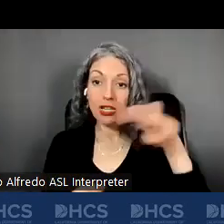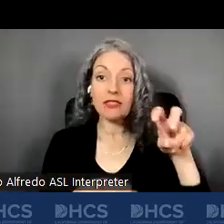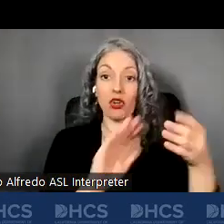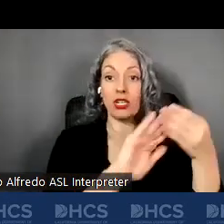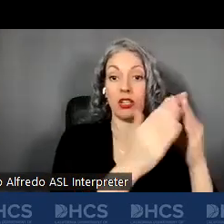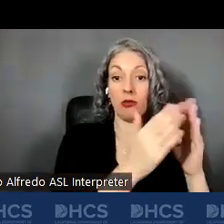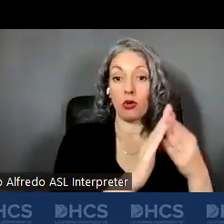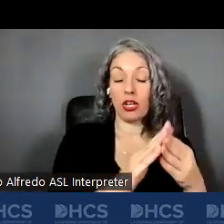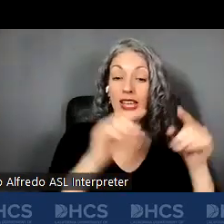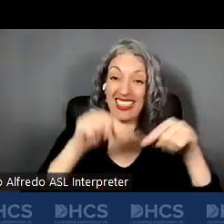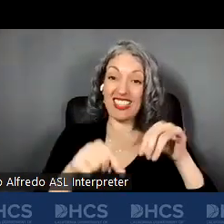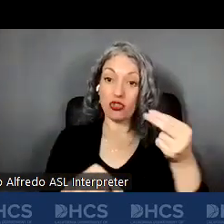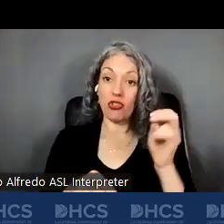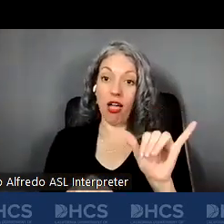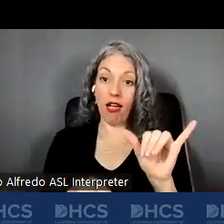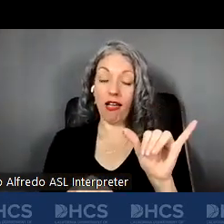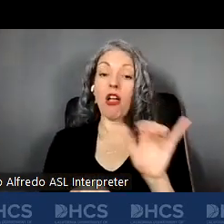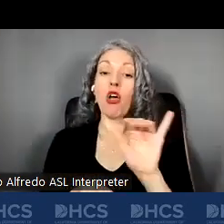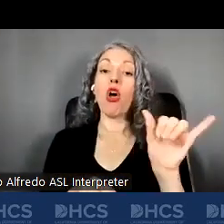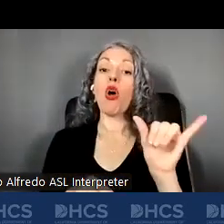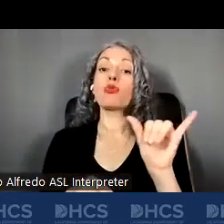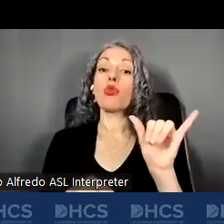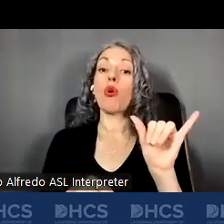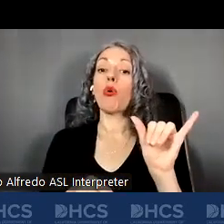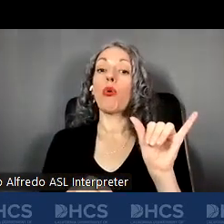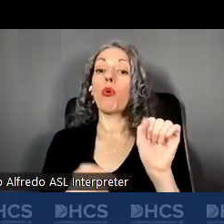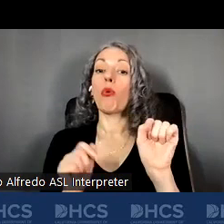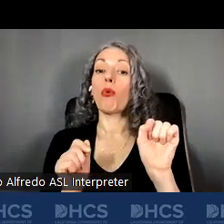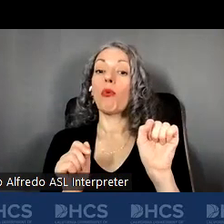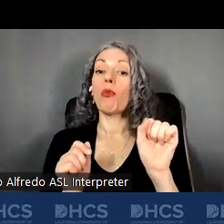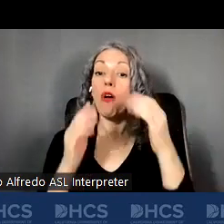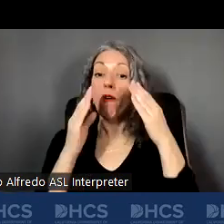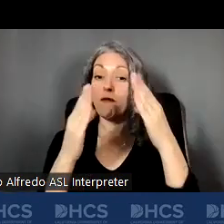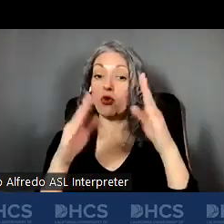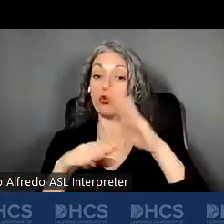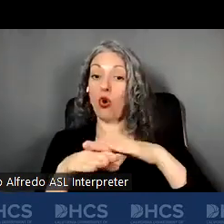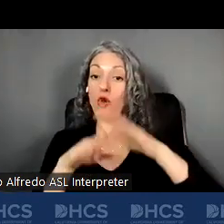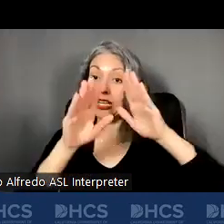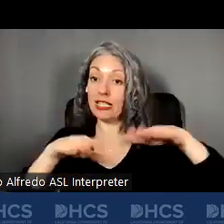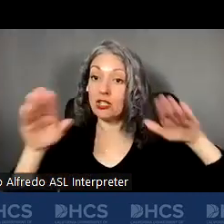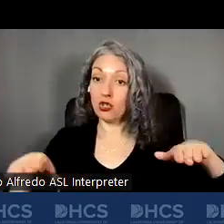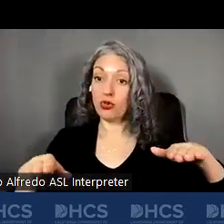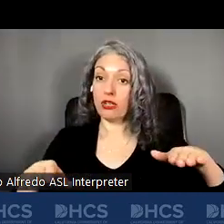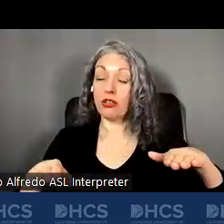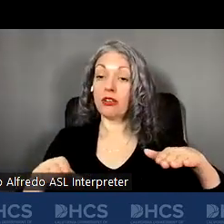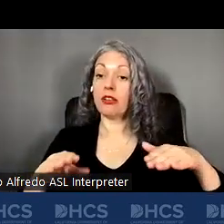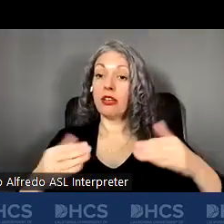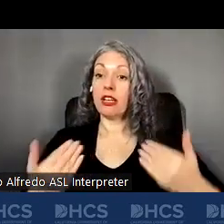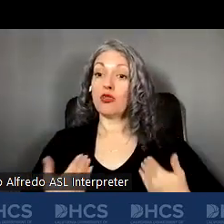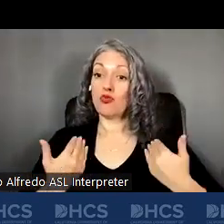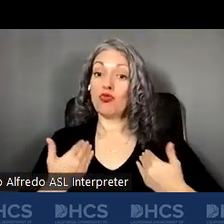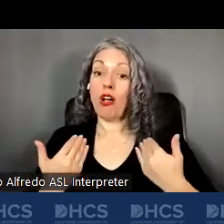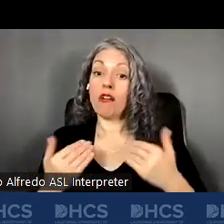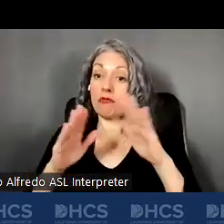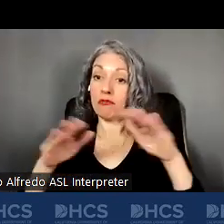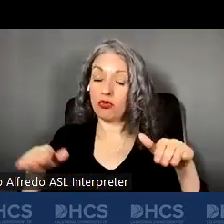coming July will also be focused on children and youth population of focus. So that will be